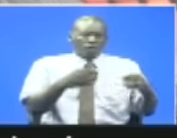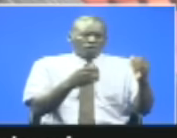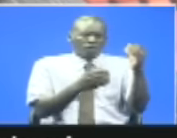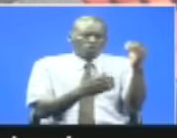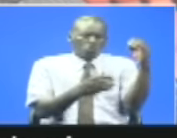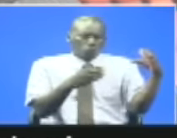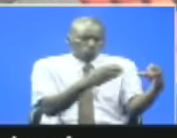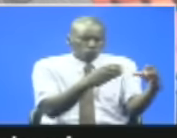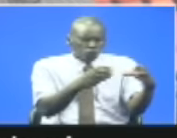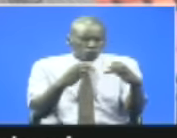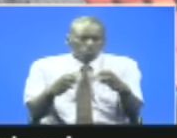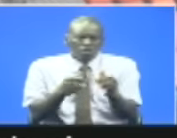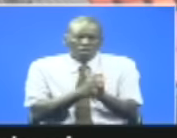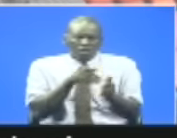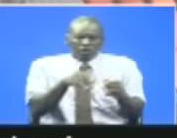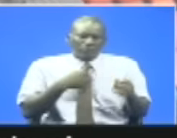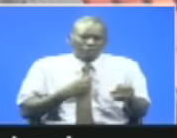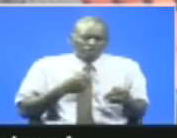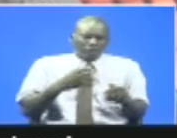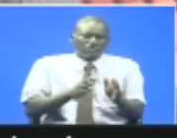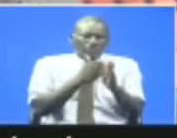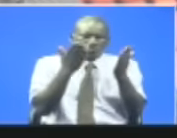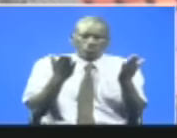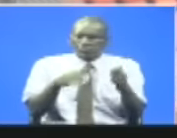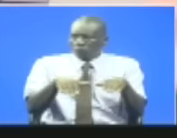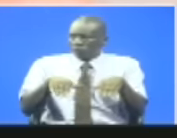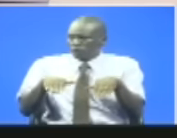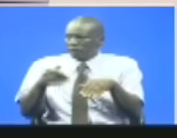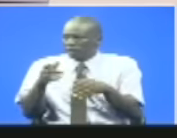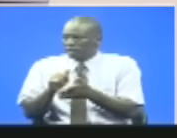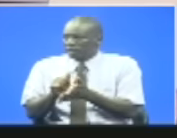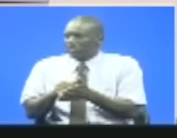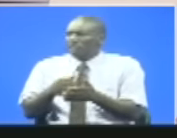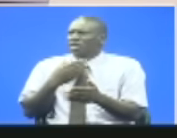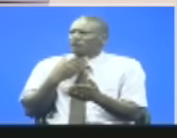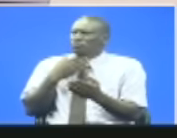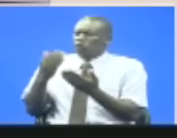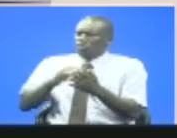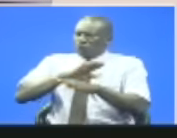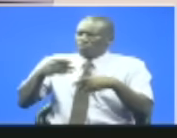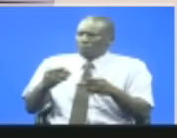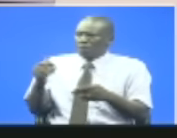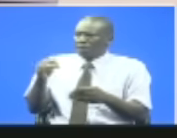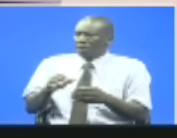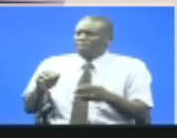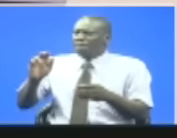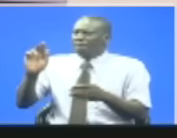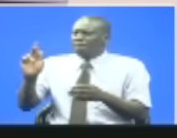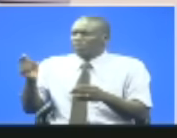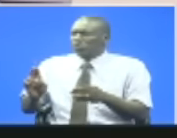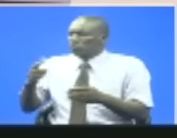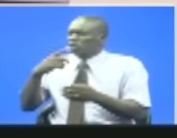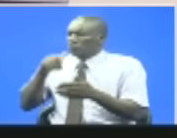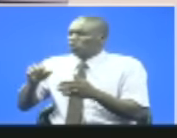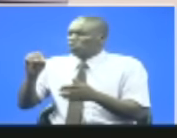mean, this has been trending on the newspapers. All right, hold that thought, gentlemen, because yeah. I just want to bring everybody back. President Uhuru's accusations that ODM leader Raila Odinga was